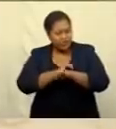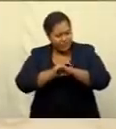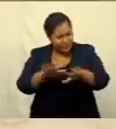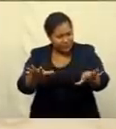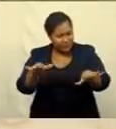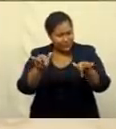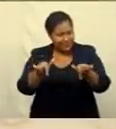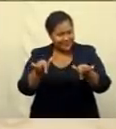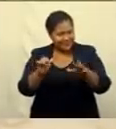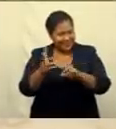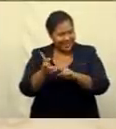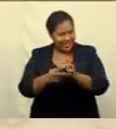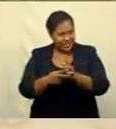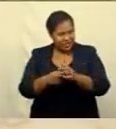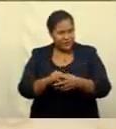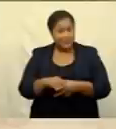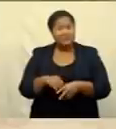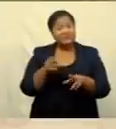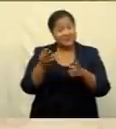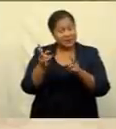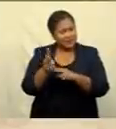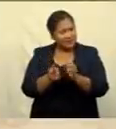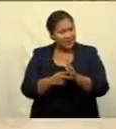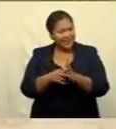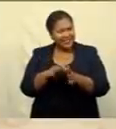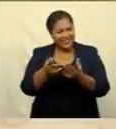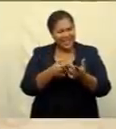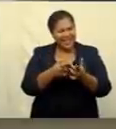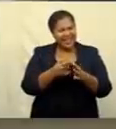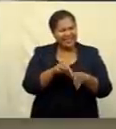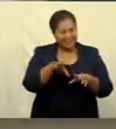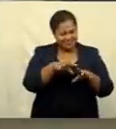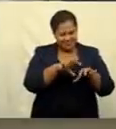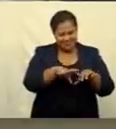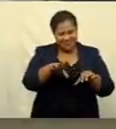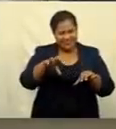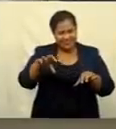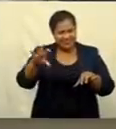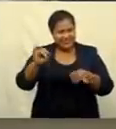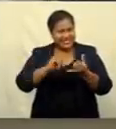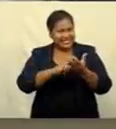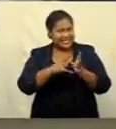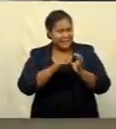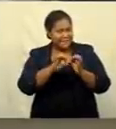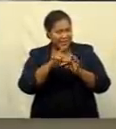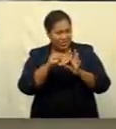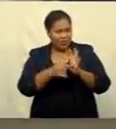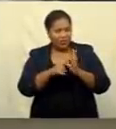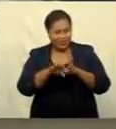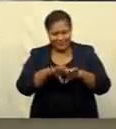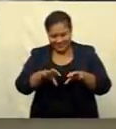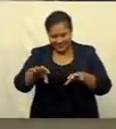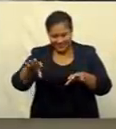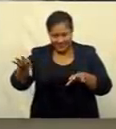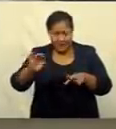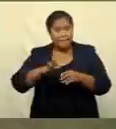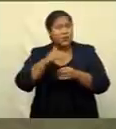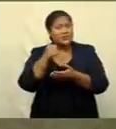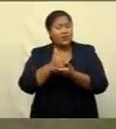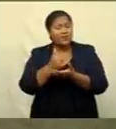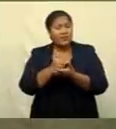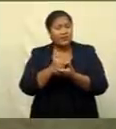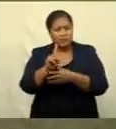The villages that will be in lockdown are Koroyava, Narokorokoyawa, Natalau and Mbotini. Since the confirmed